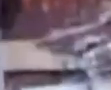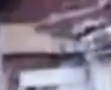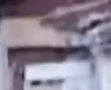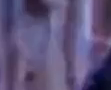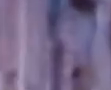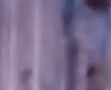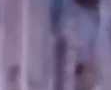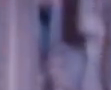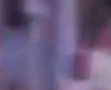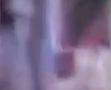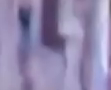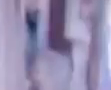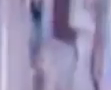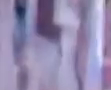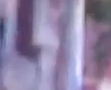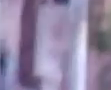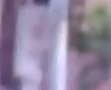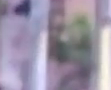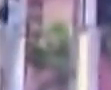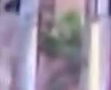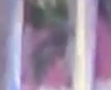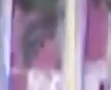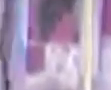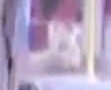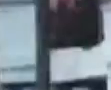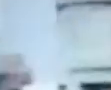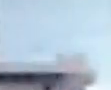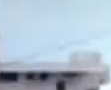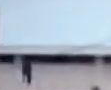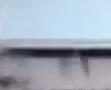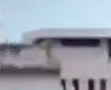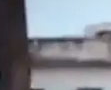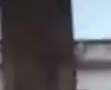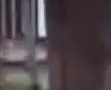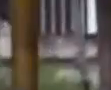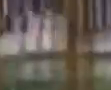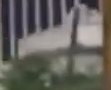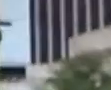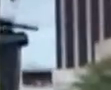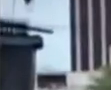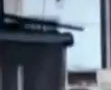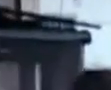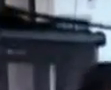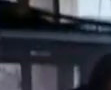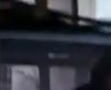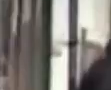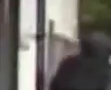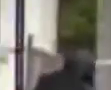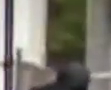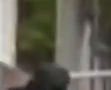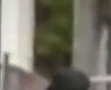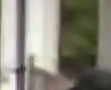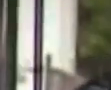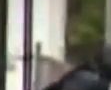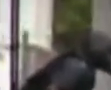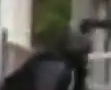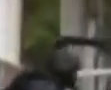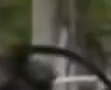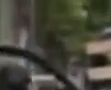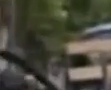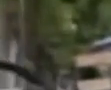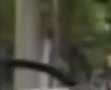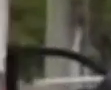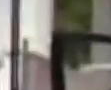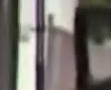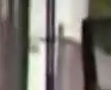attack against a joint police military operation. The report also noted that Mr. Golding's broadcast took away the